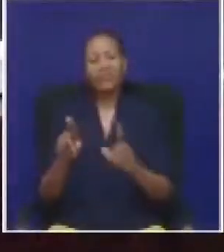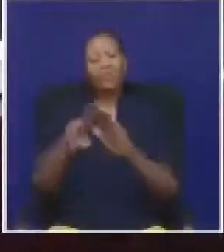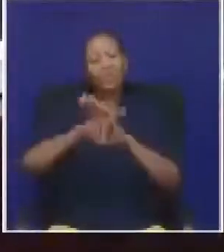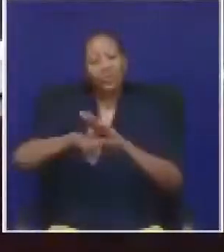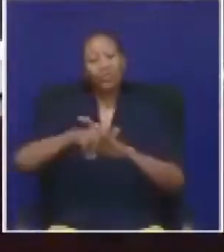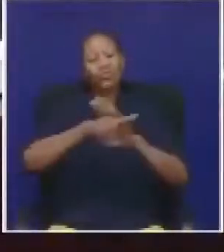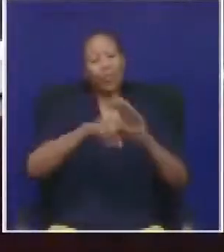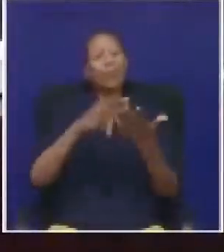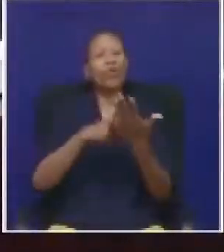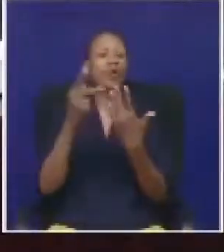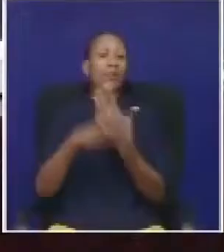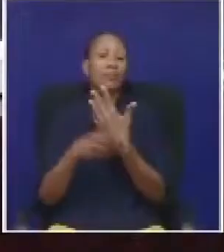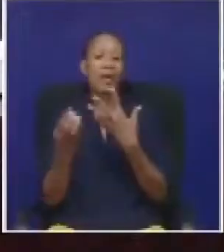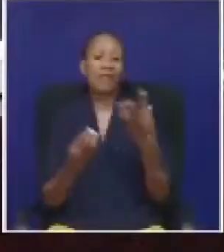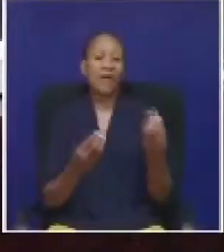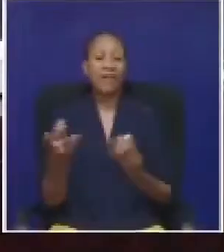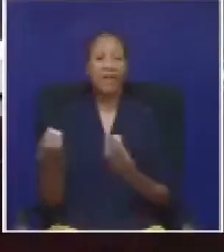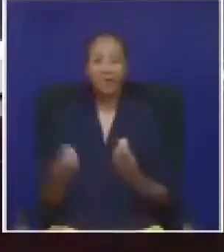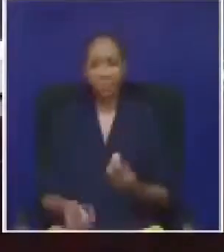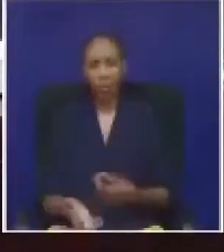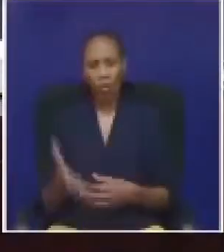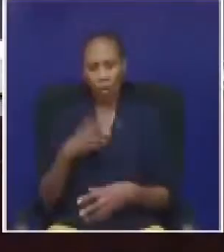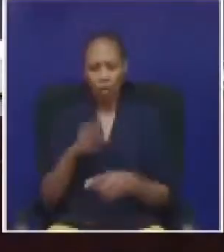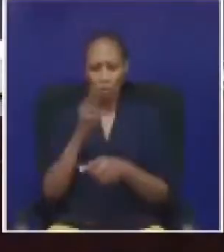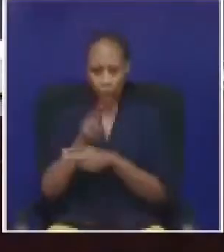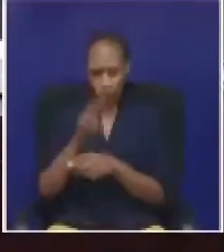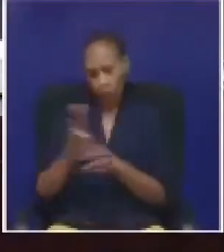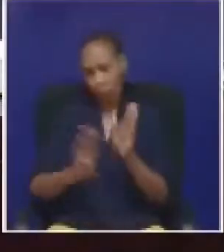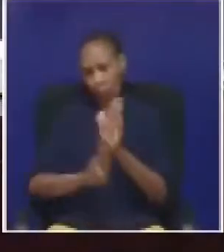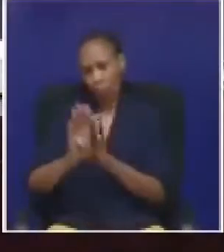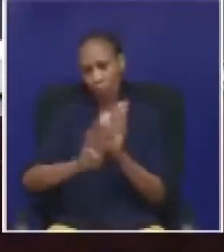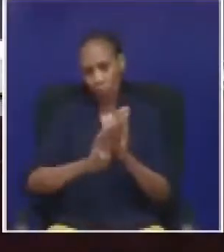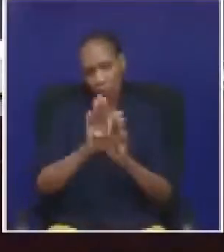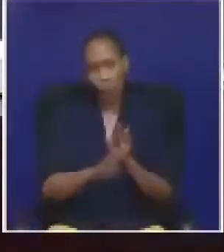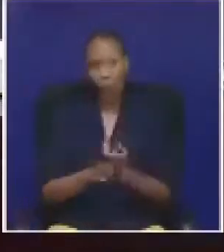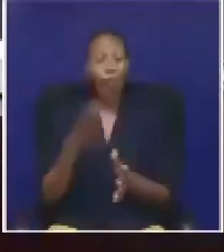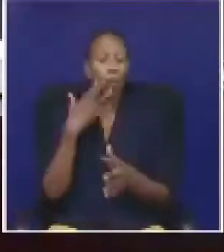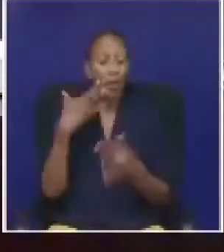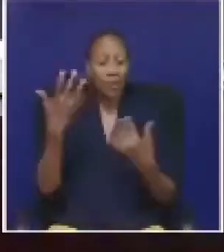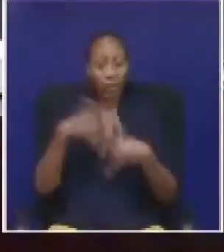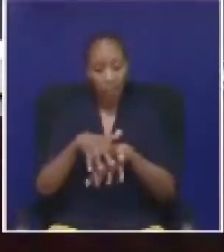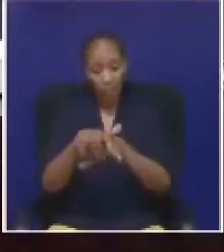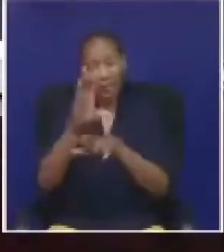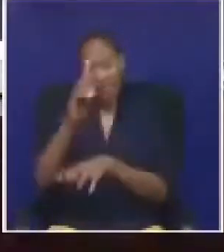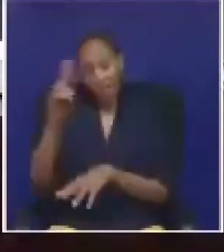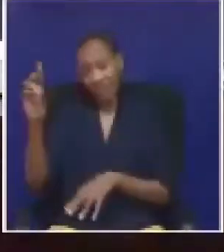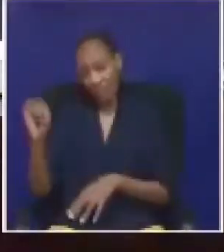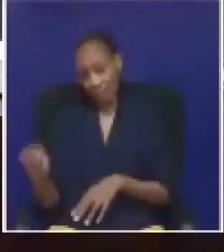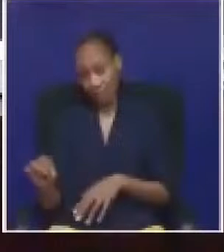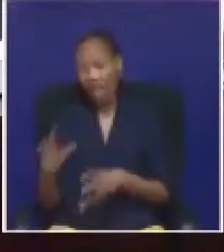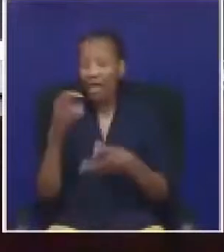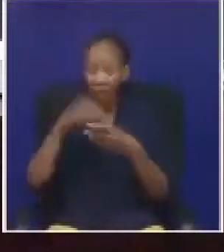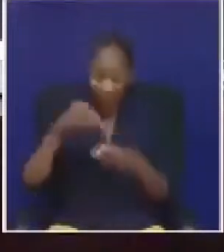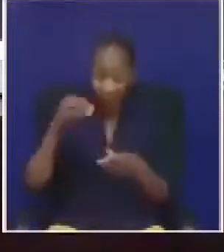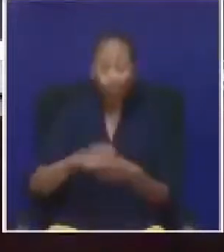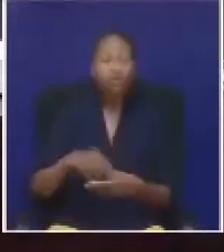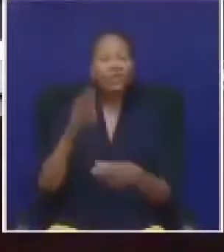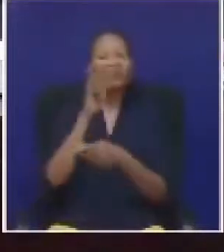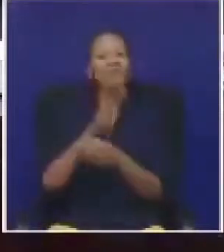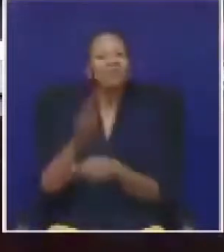delivery programs to evaluate progress achieved in the rollout of the DDM, including monitoring